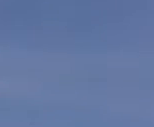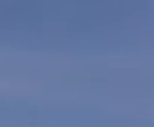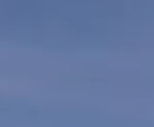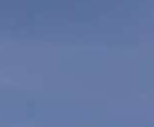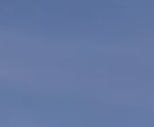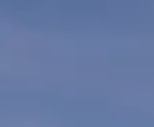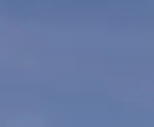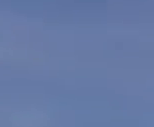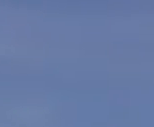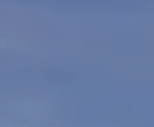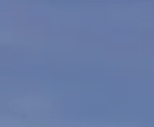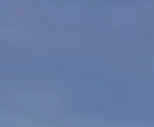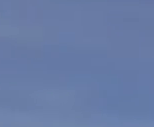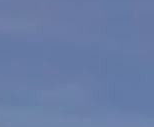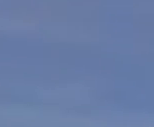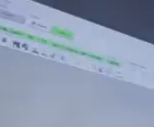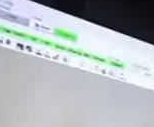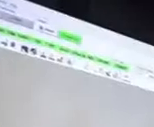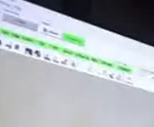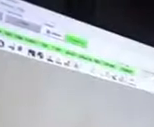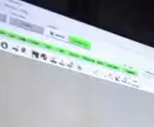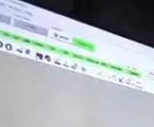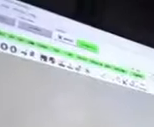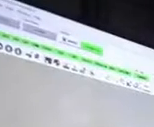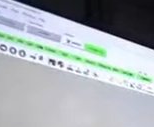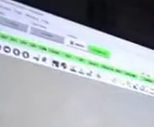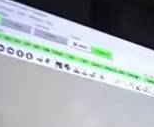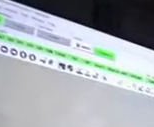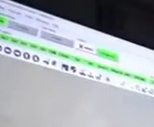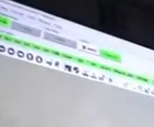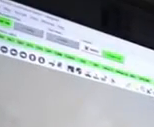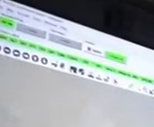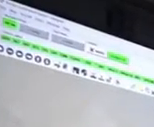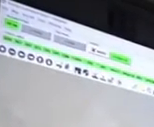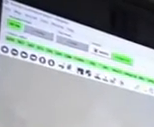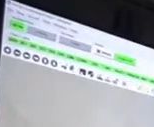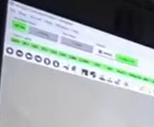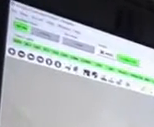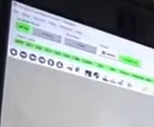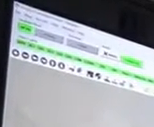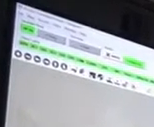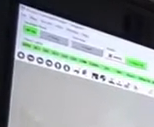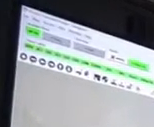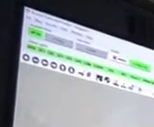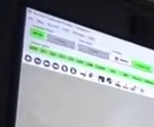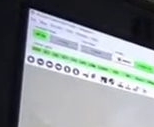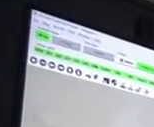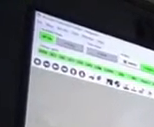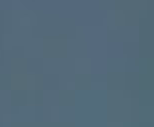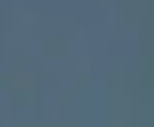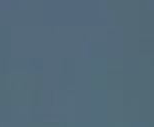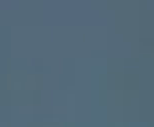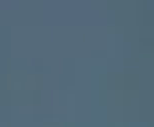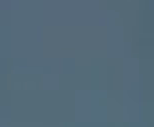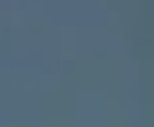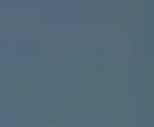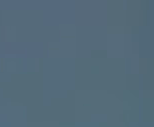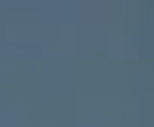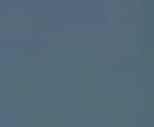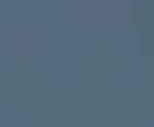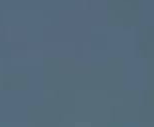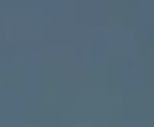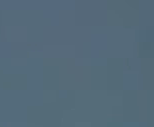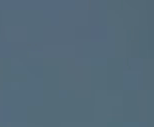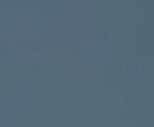Through the sensor suite that was on board the Tiger Shark, all of that data was telemetered down to the pilot, and he was then able